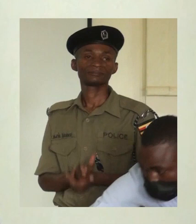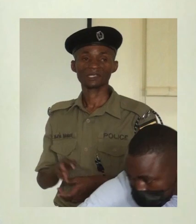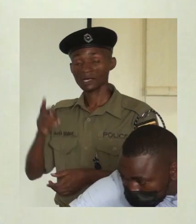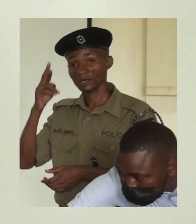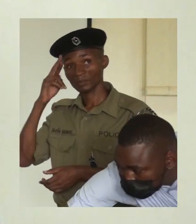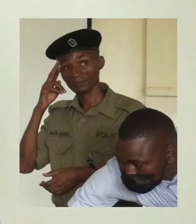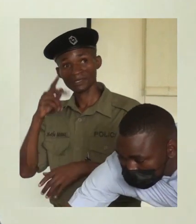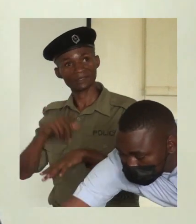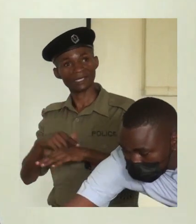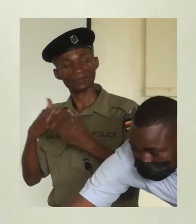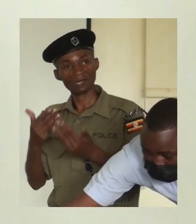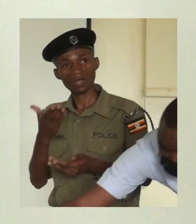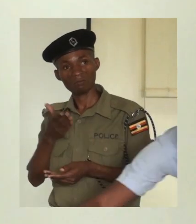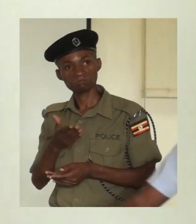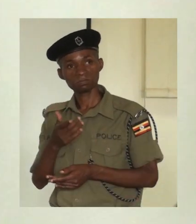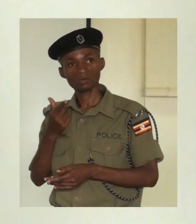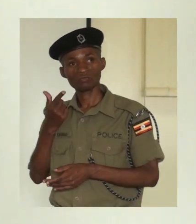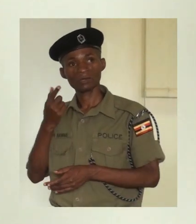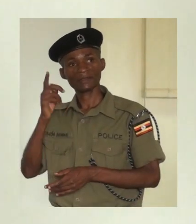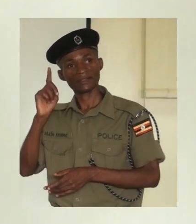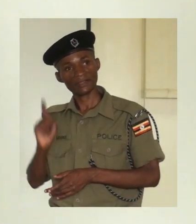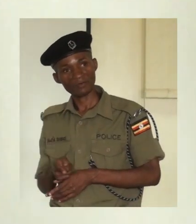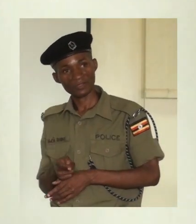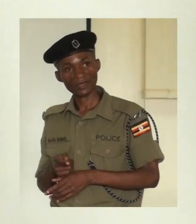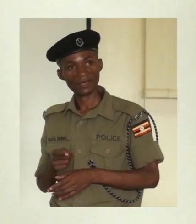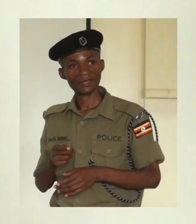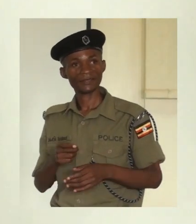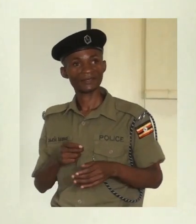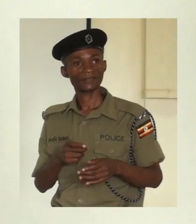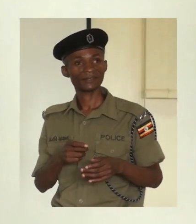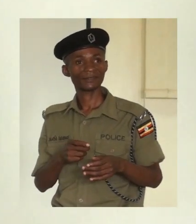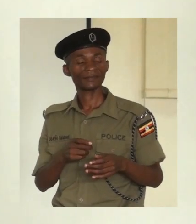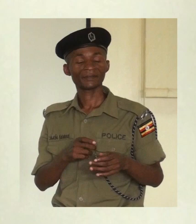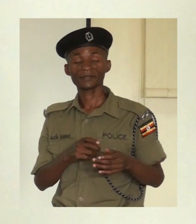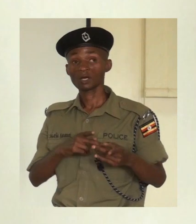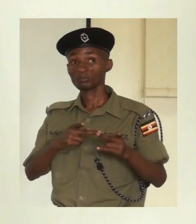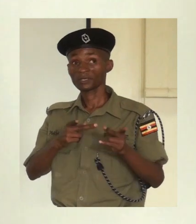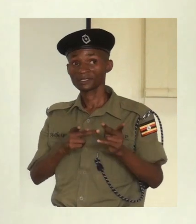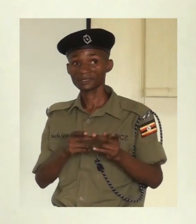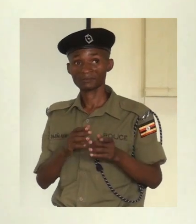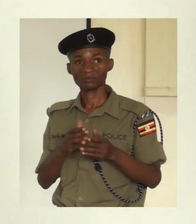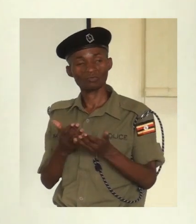only 1,000 slots as we wait for the next financial year.